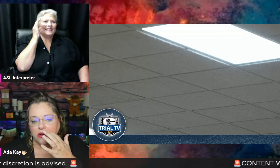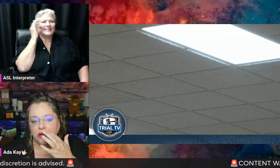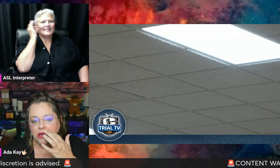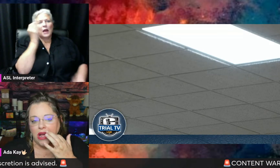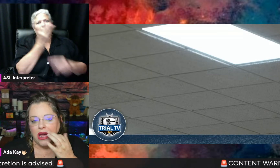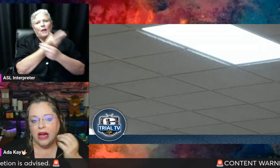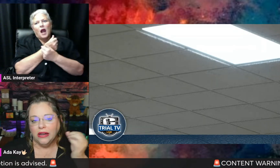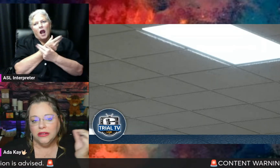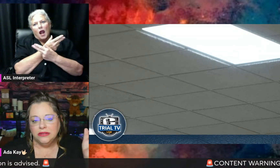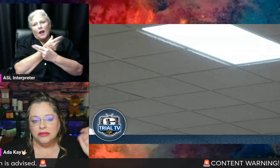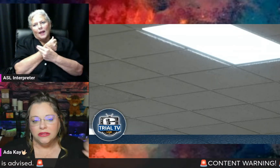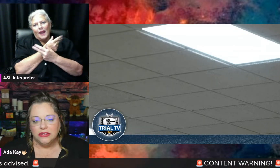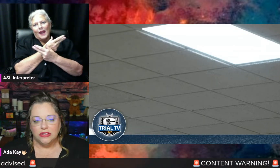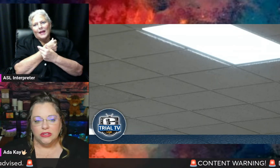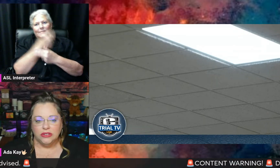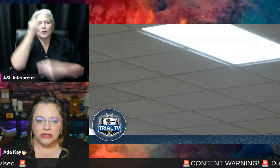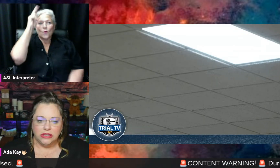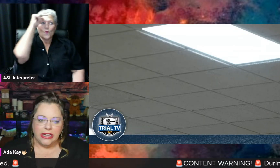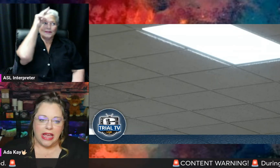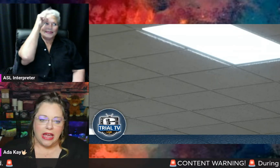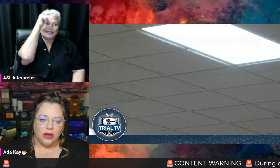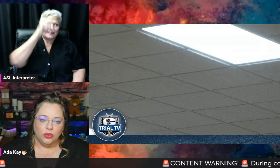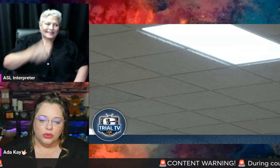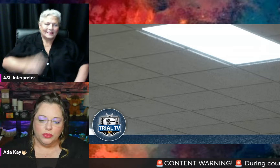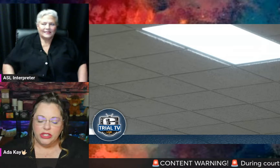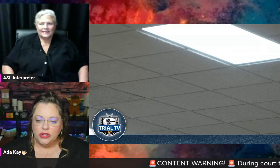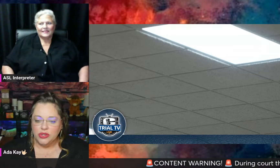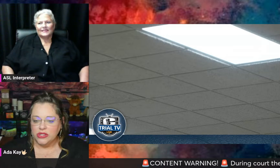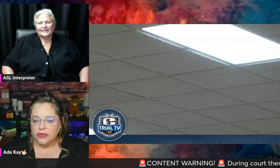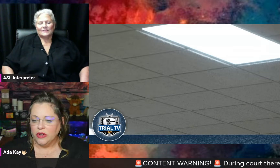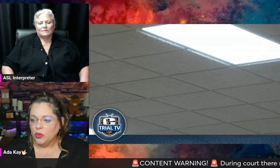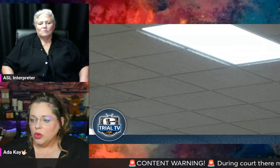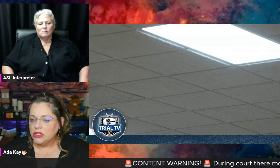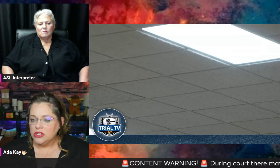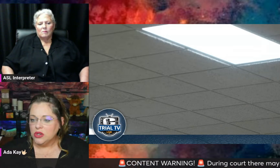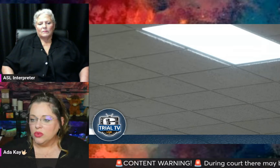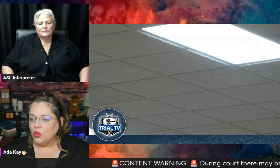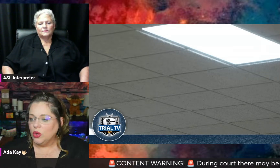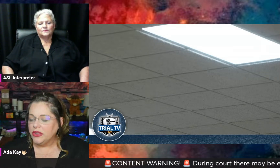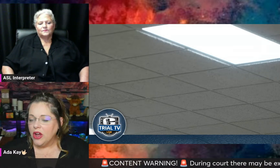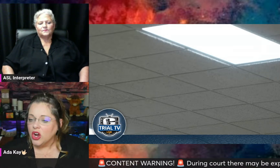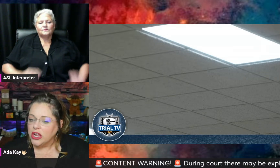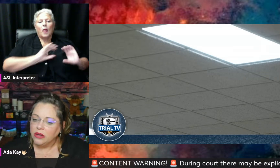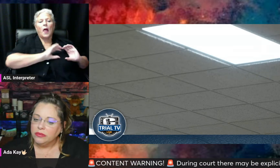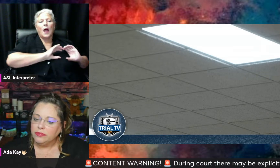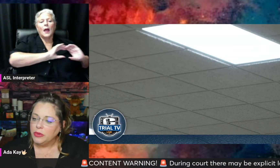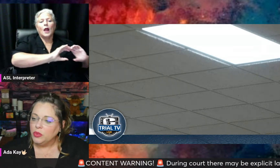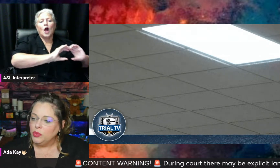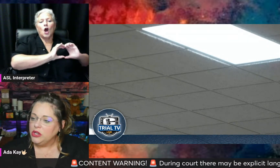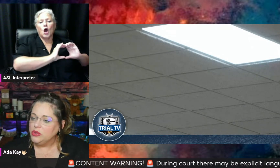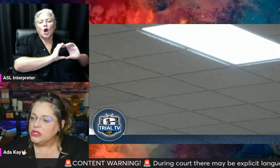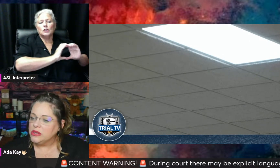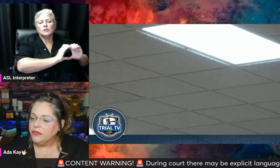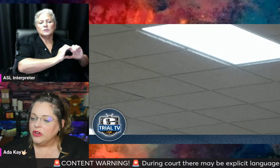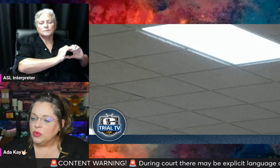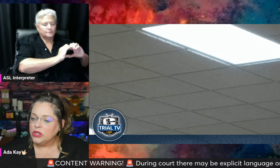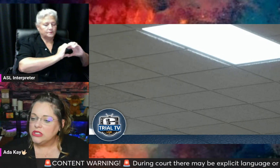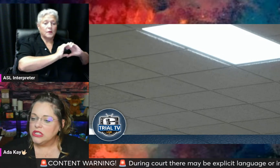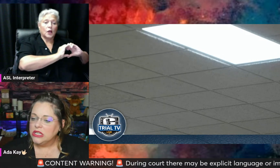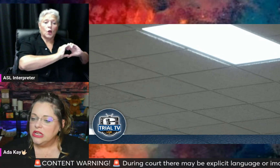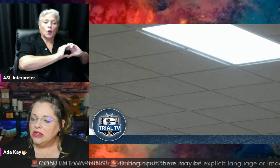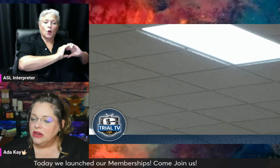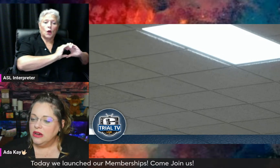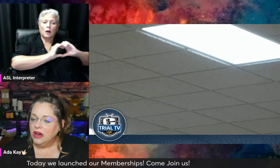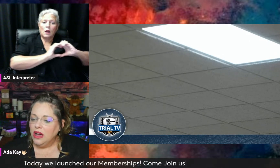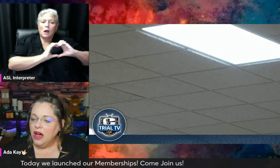But yeah. Yeah, we'll be using some fun ones. Don't know what they are yet, but we'll be using some fun